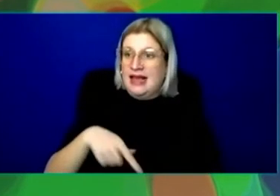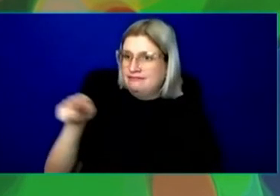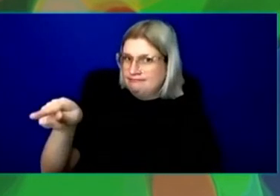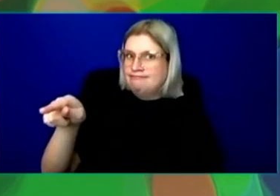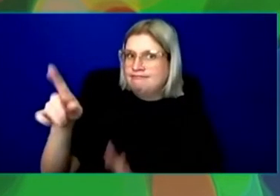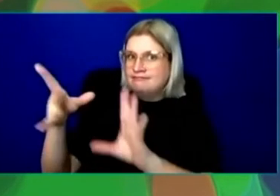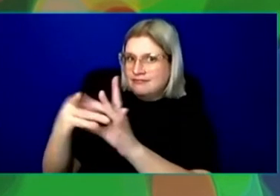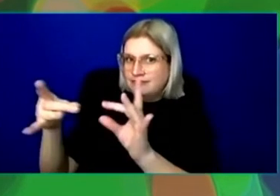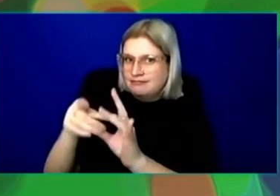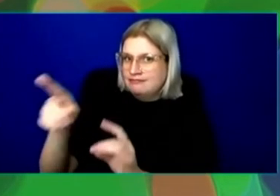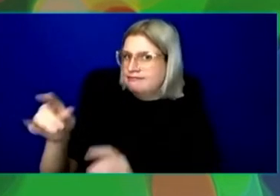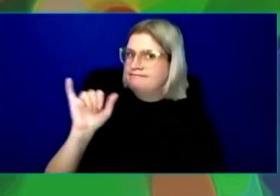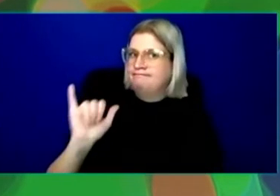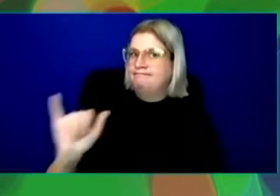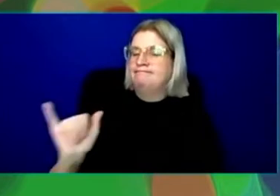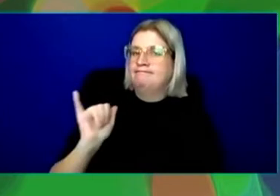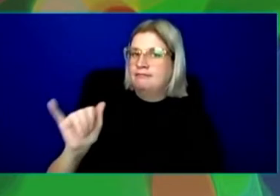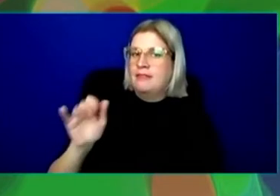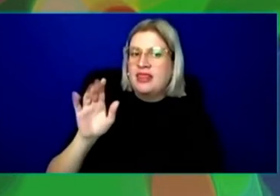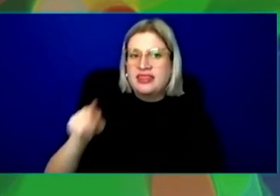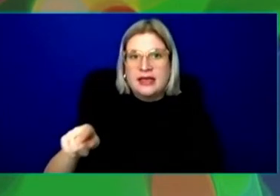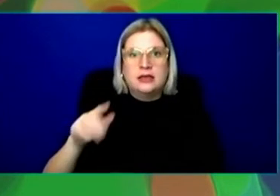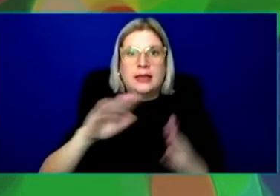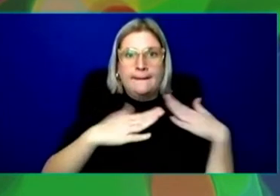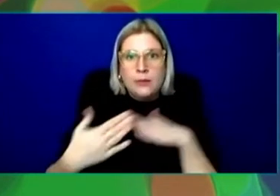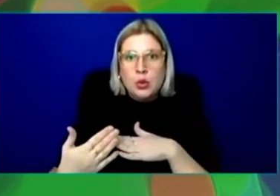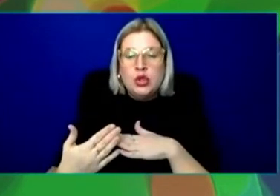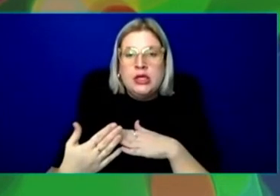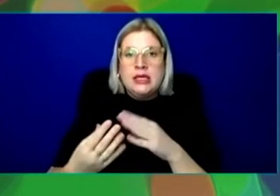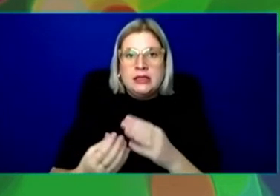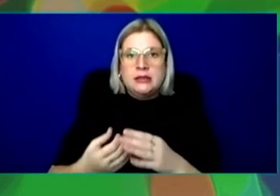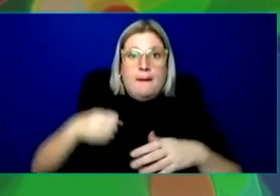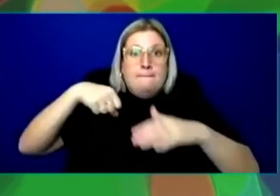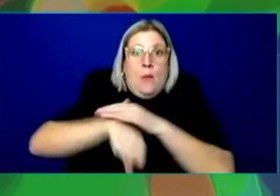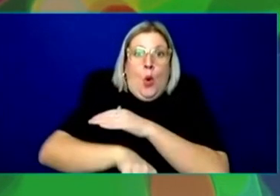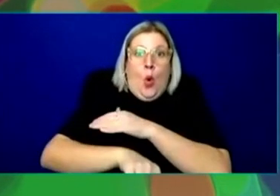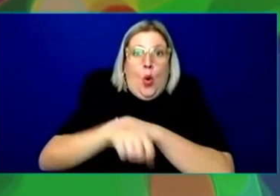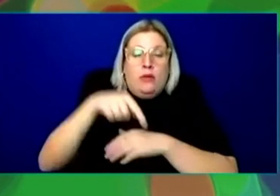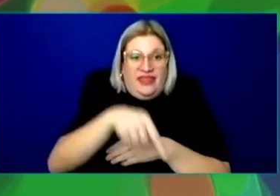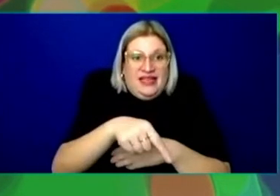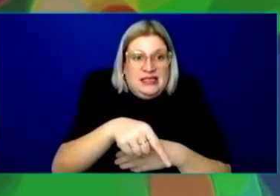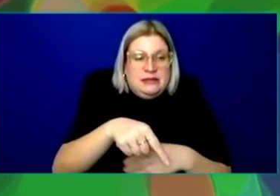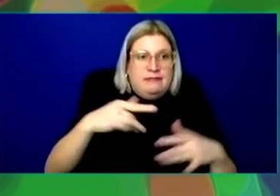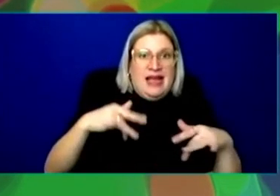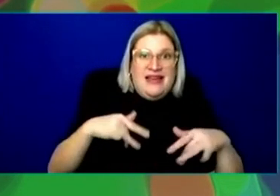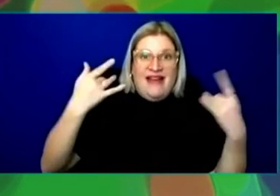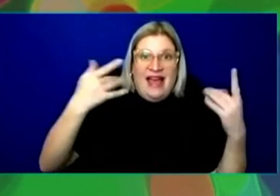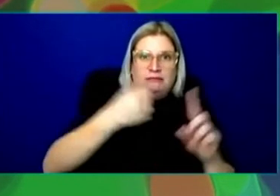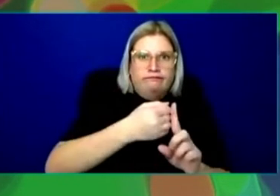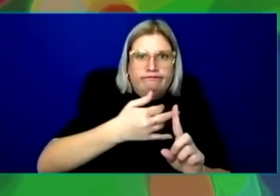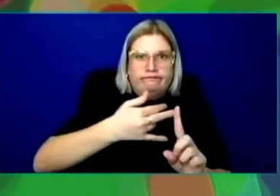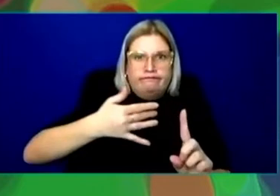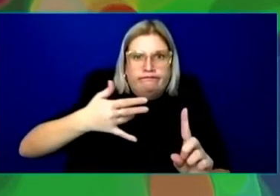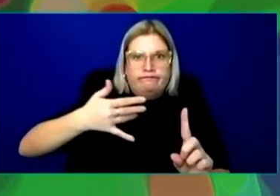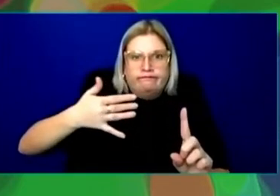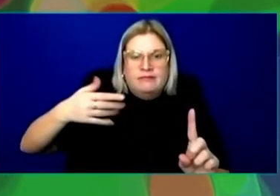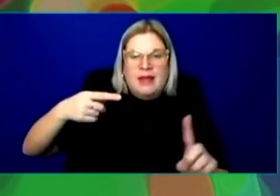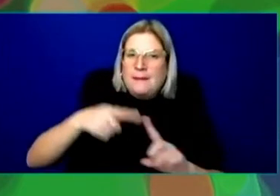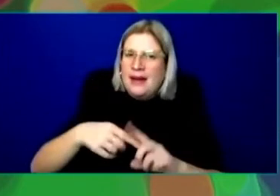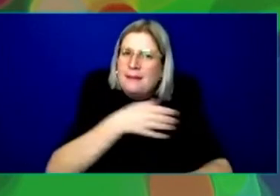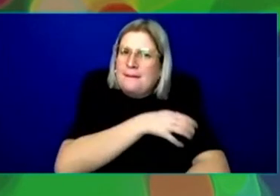been, you know, not only birthed through this event, but like expanded from this event has been incredibly powerful to just